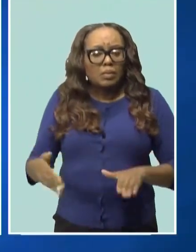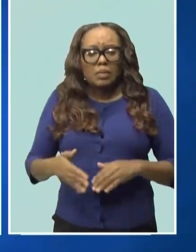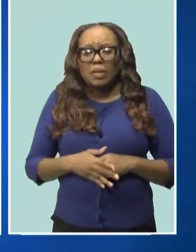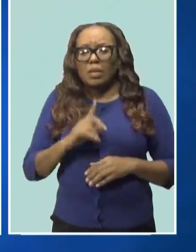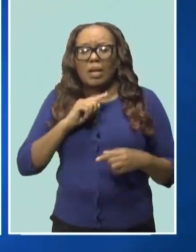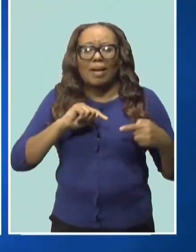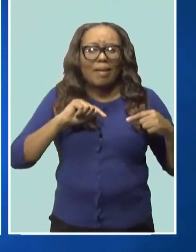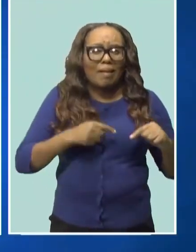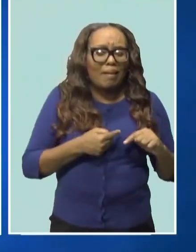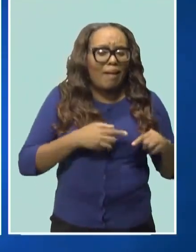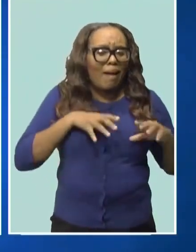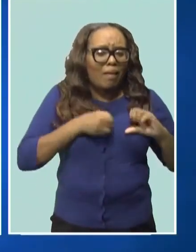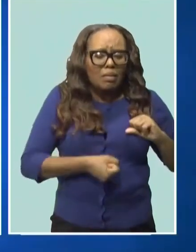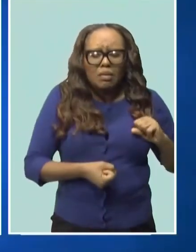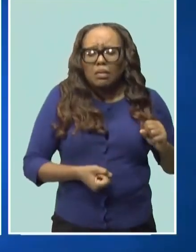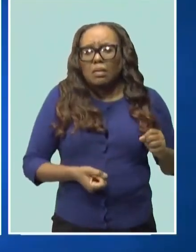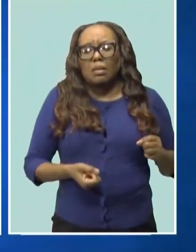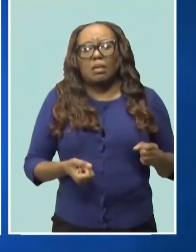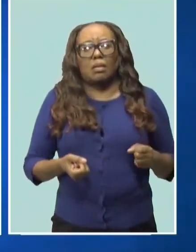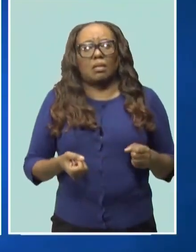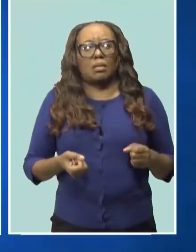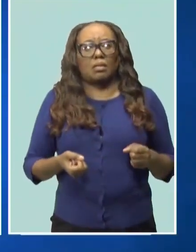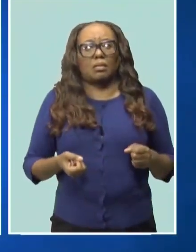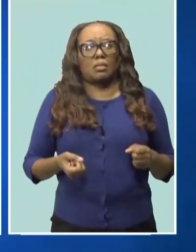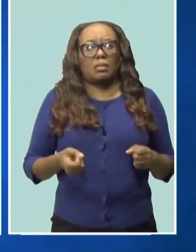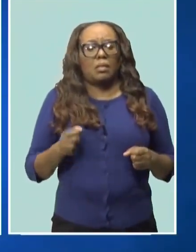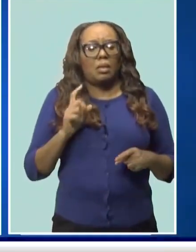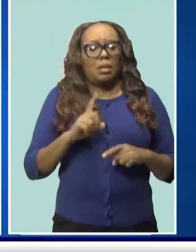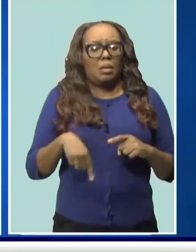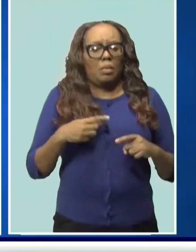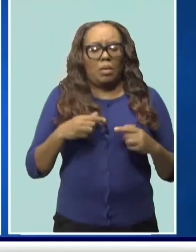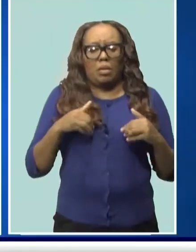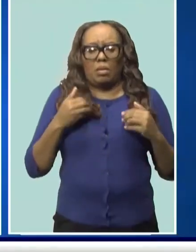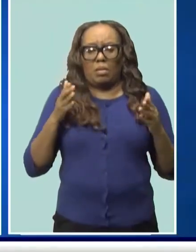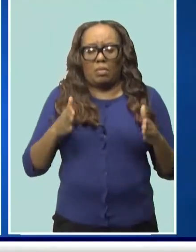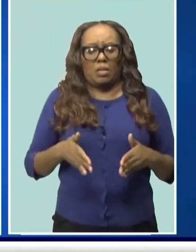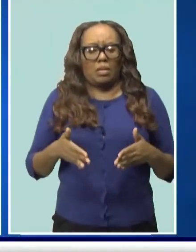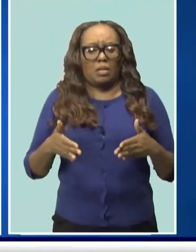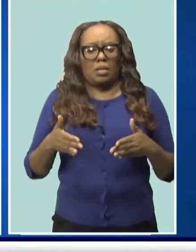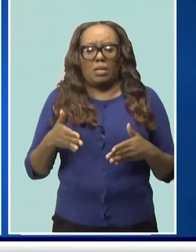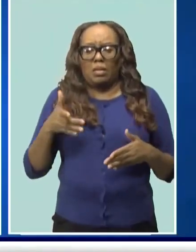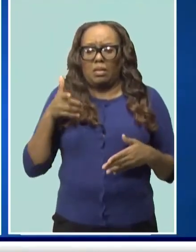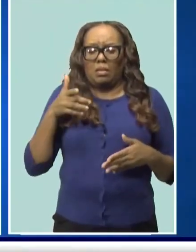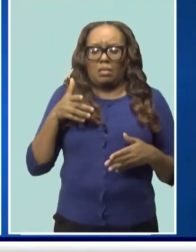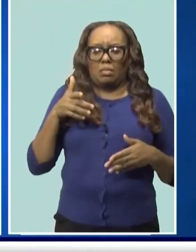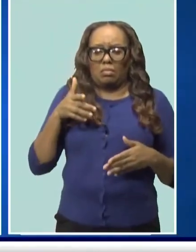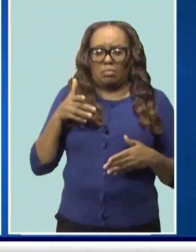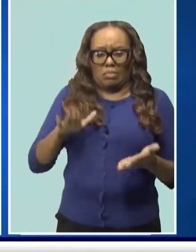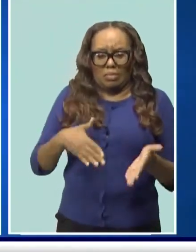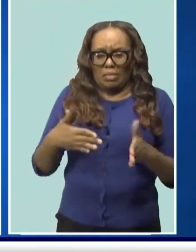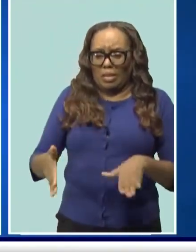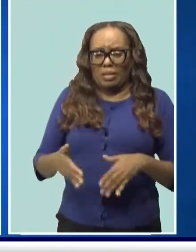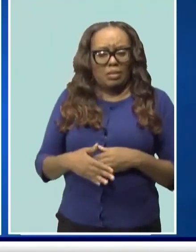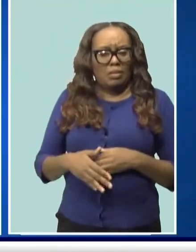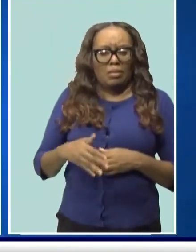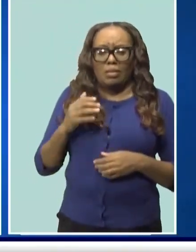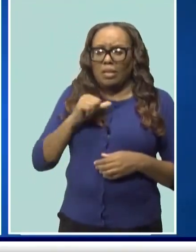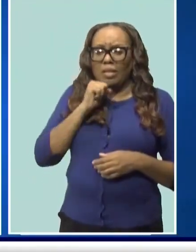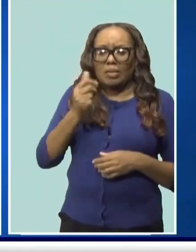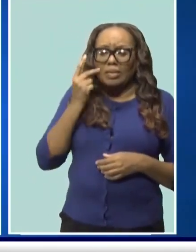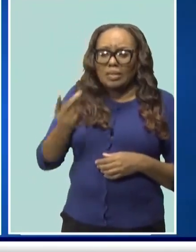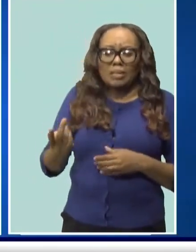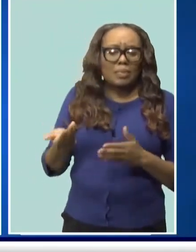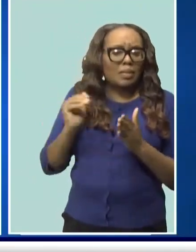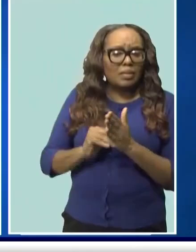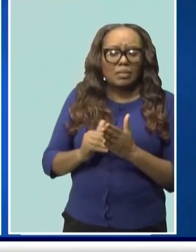a loved one is gone down, you don't get to see that person again, not in this lifetime. So trauma is not for a day or two.